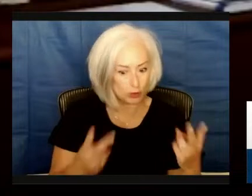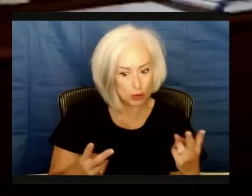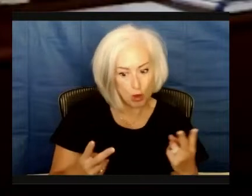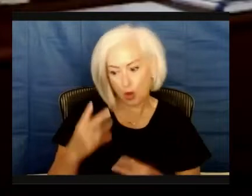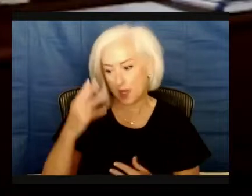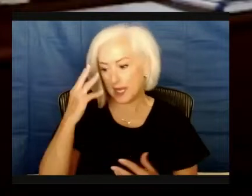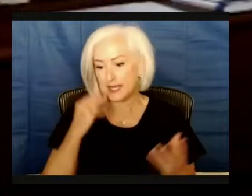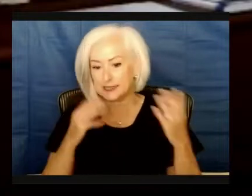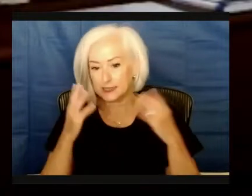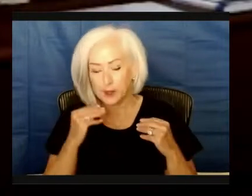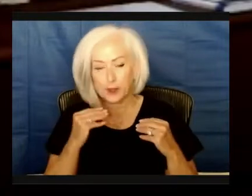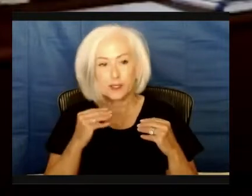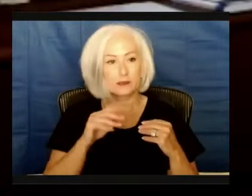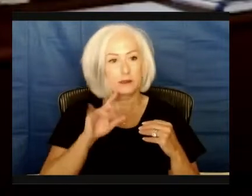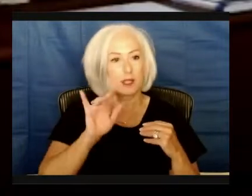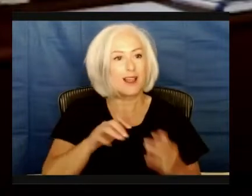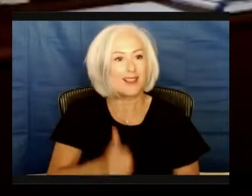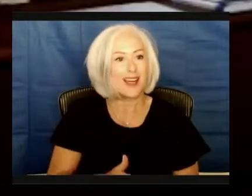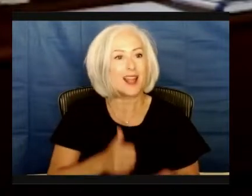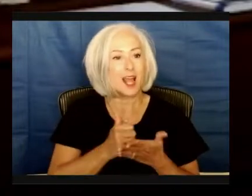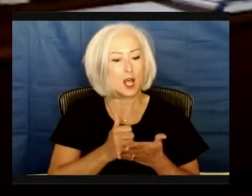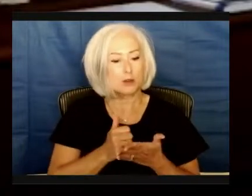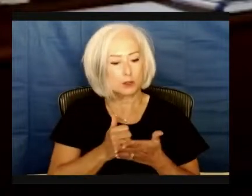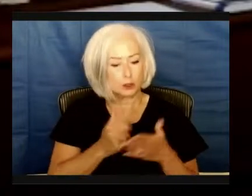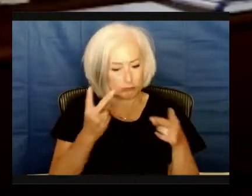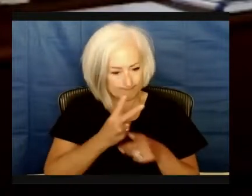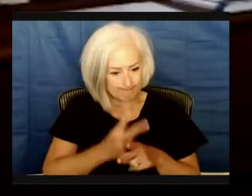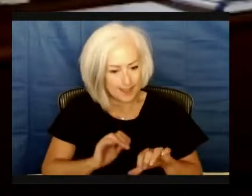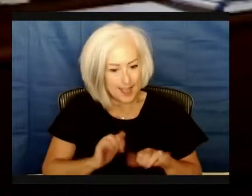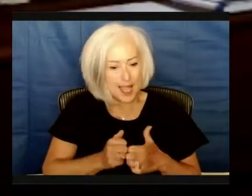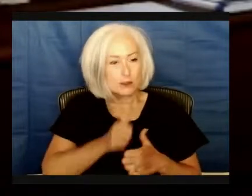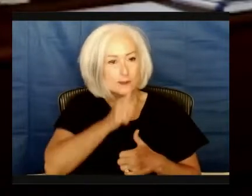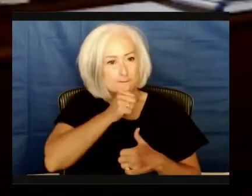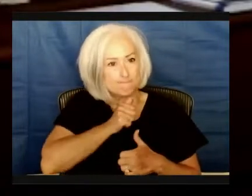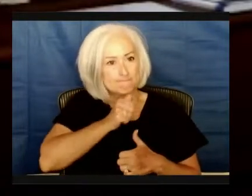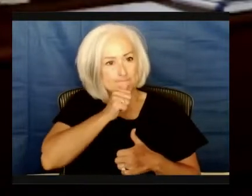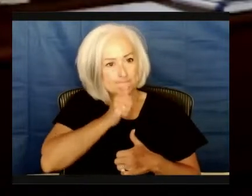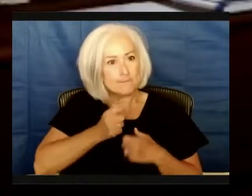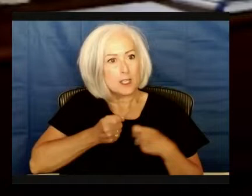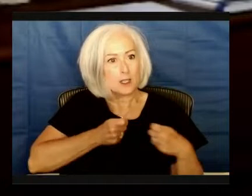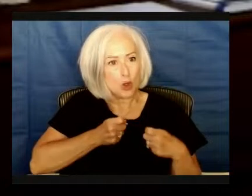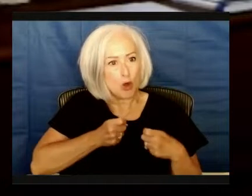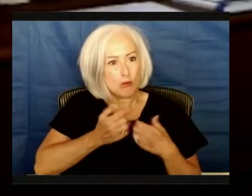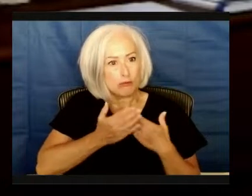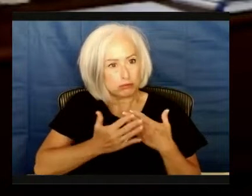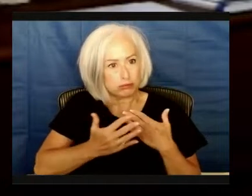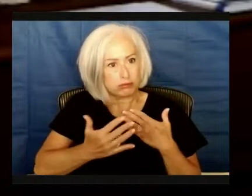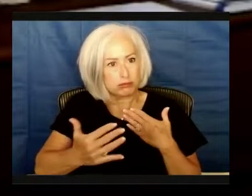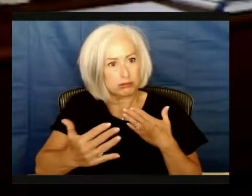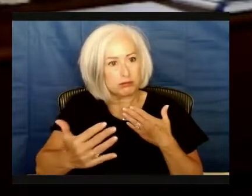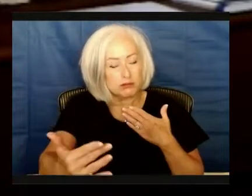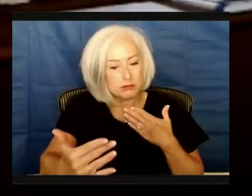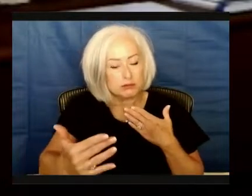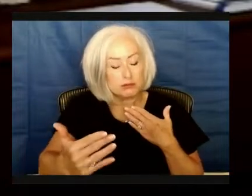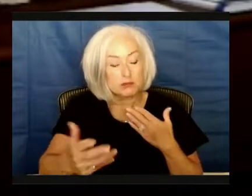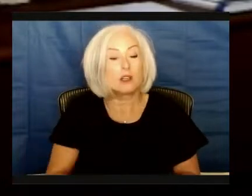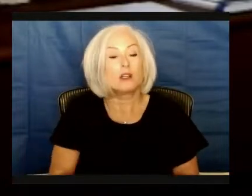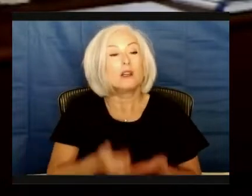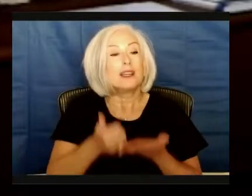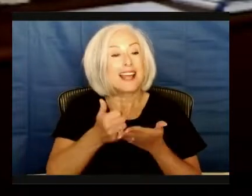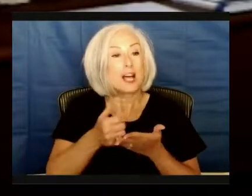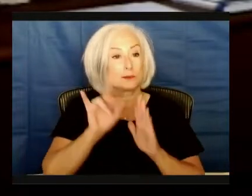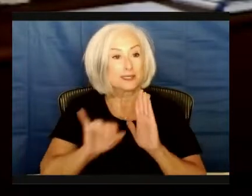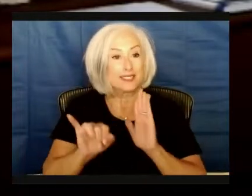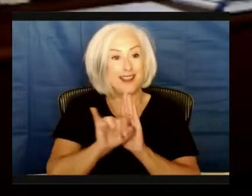mature our coping mechanisms as we move forward. And also identifies times when we may need a little